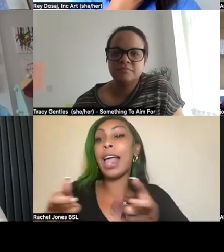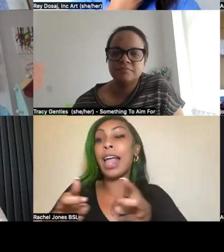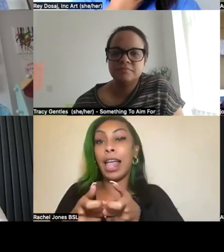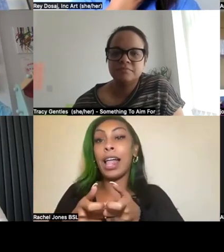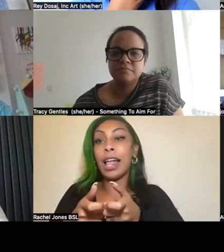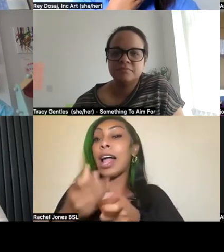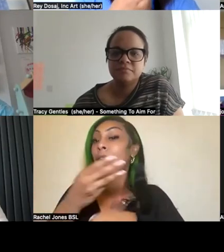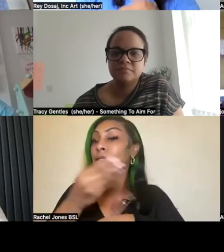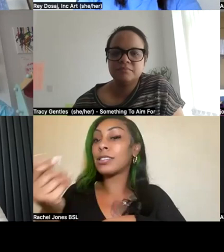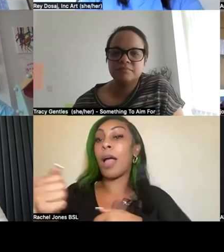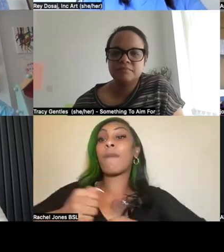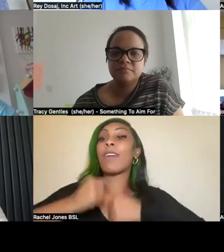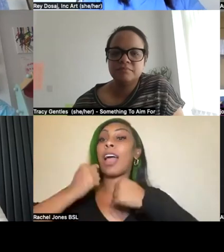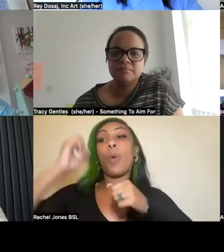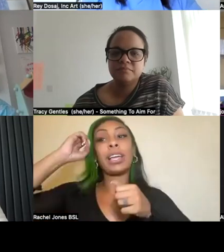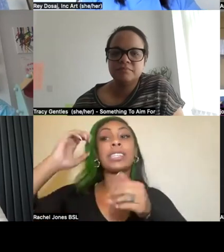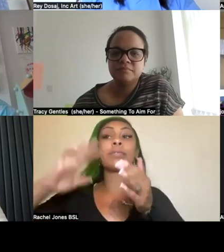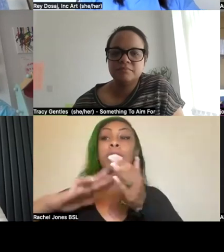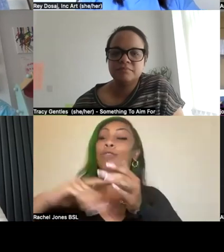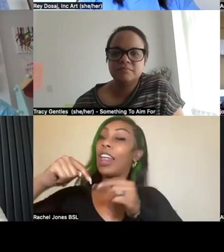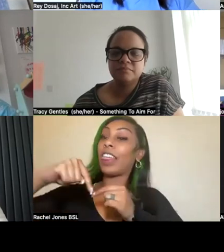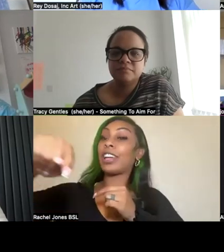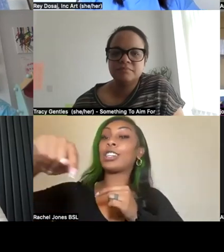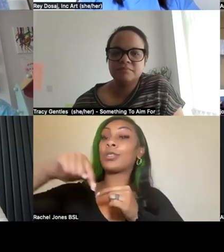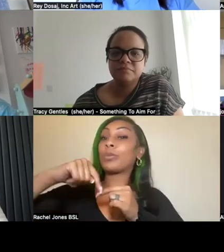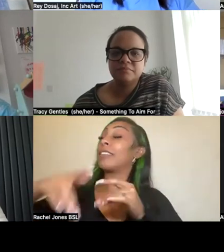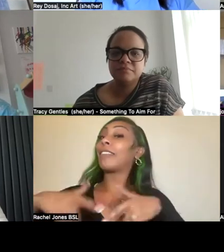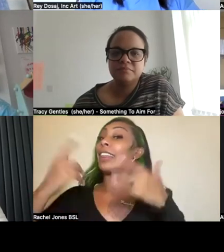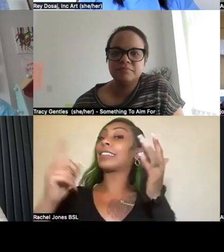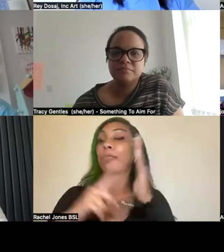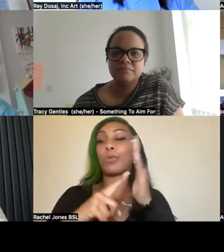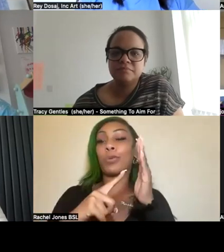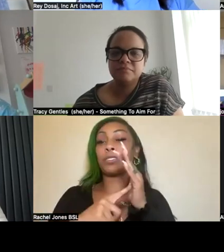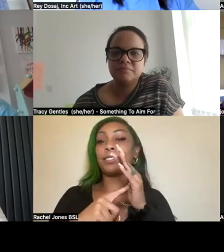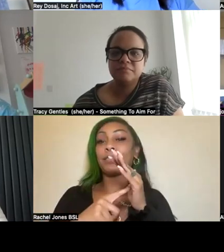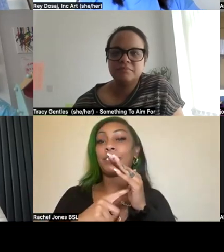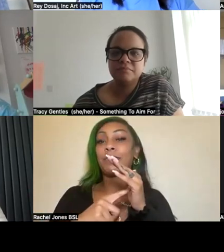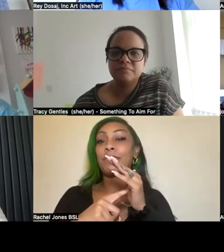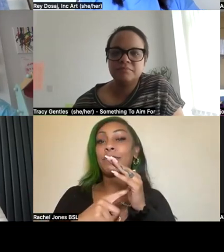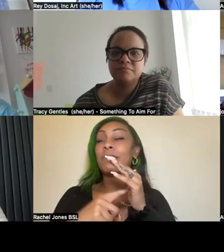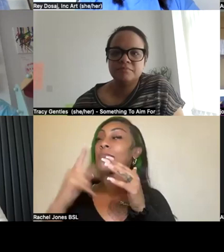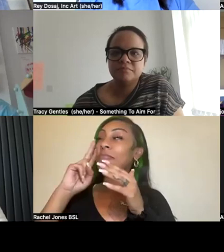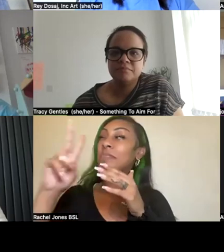our experience during this week, which feels really important. Notice that going on.